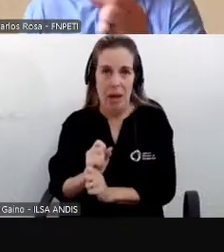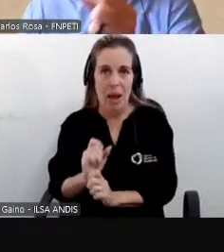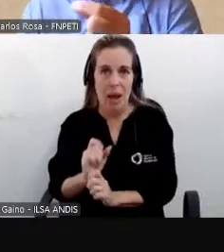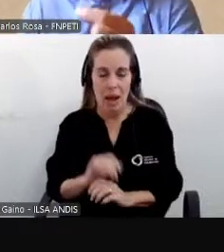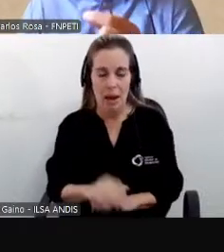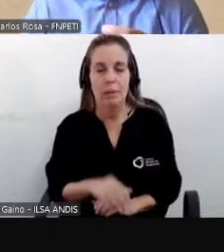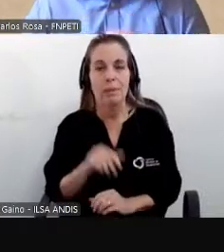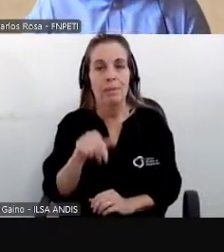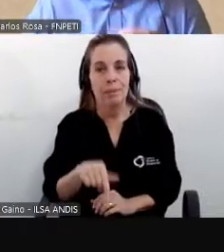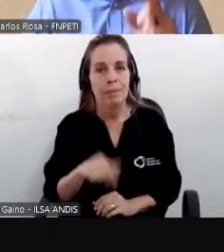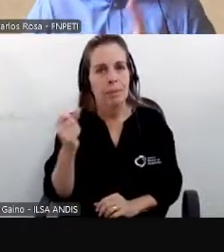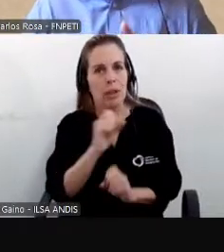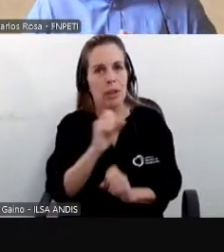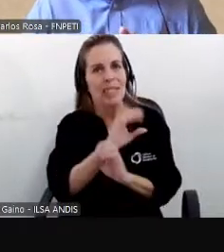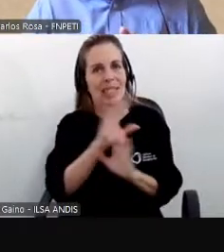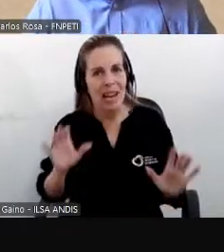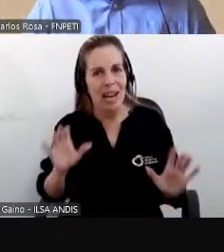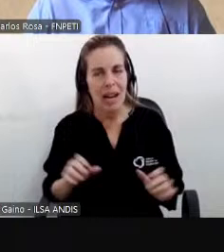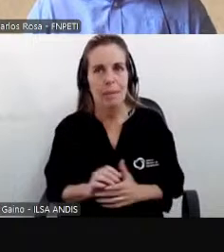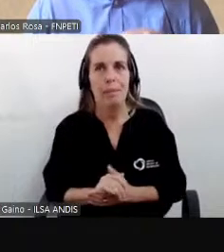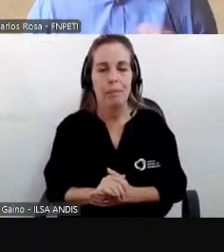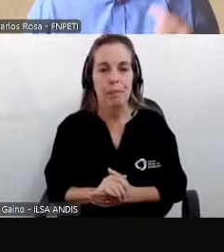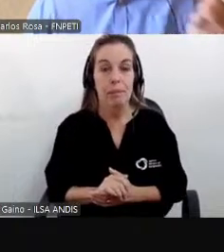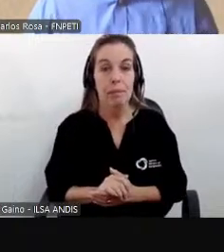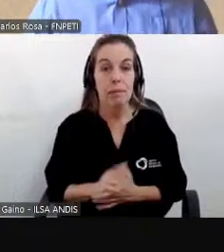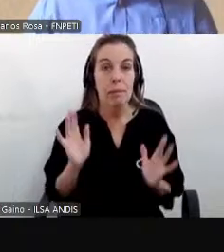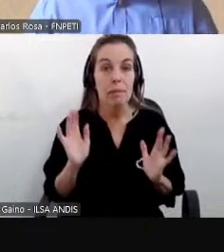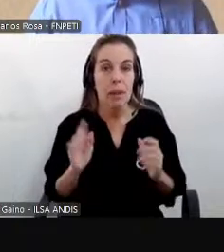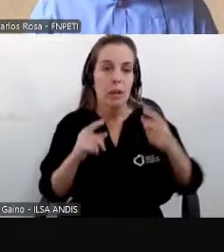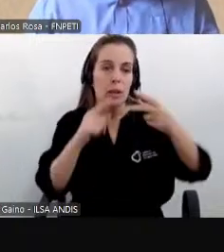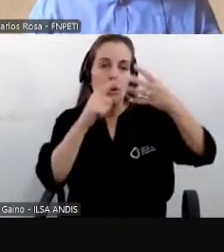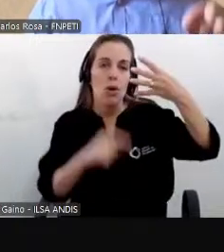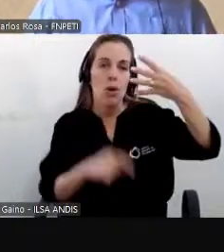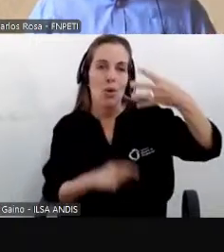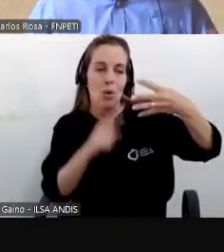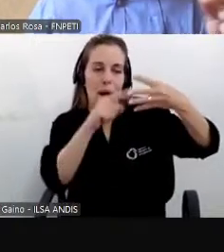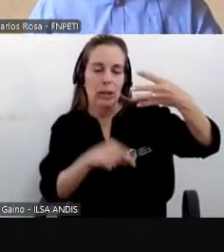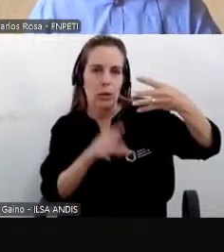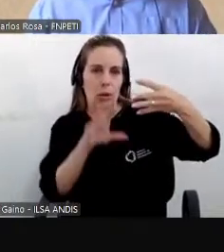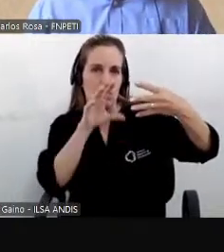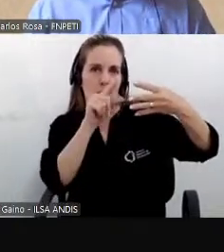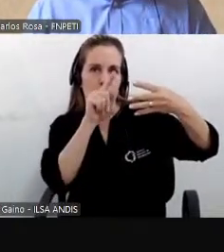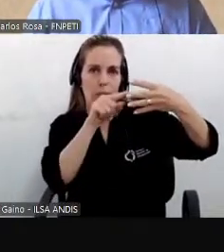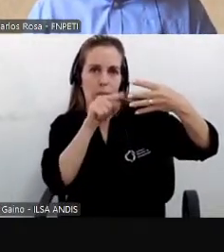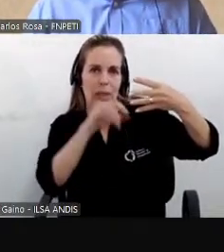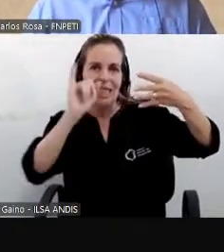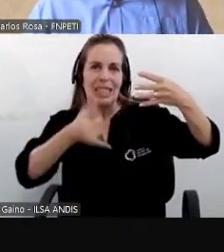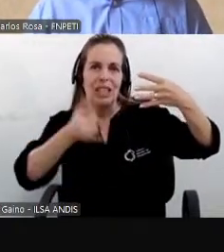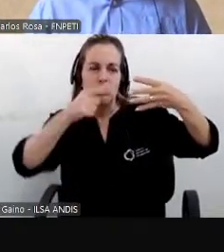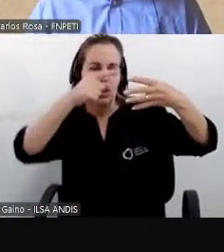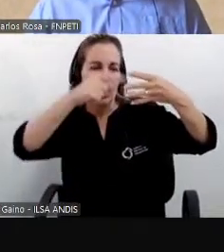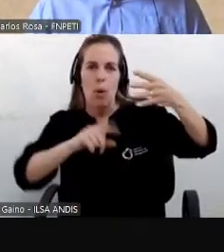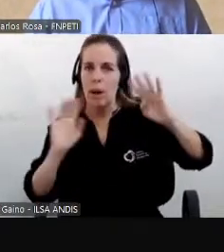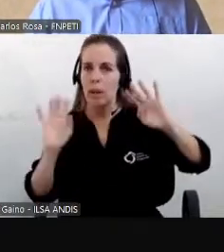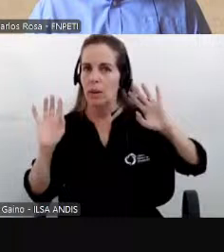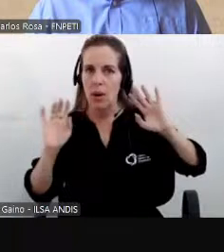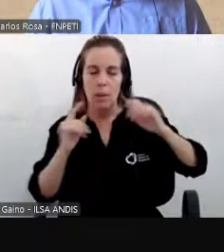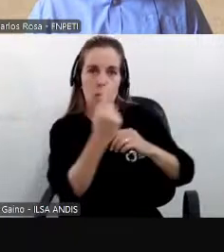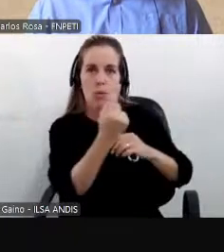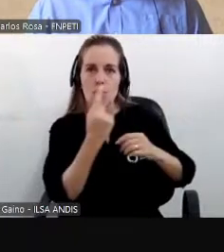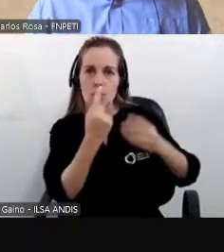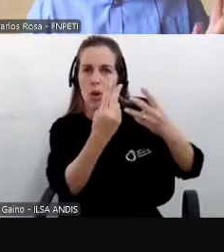in order to continue with my presentation, it's necessary to say that not all these components should